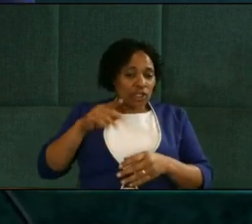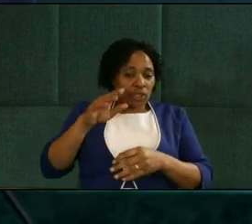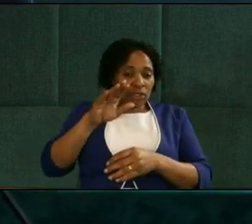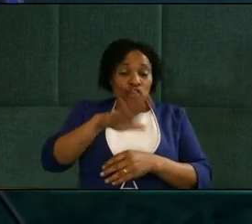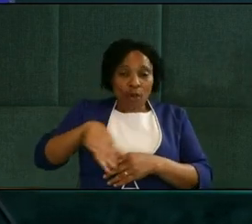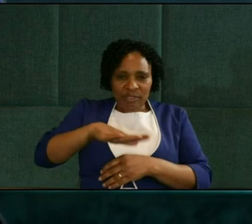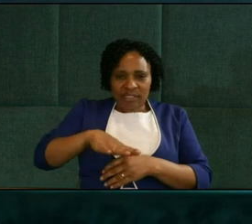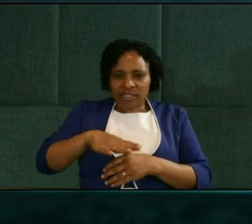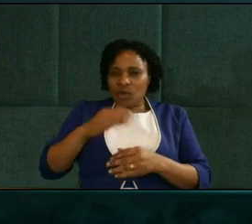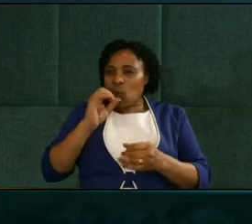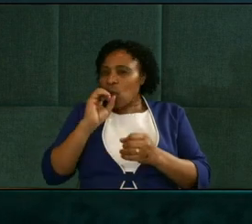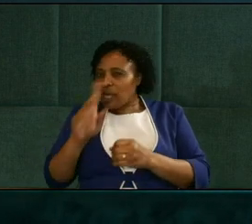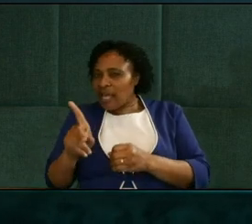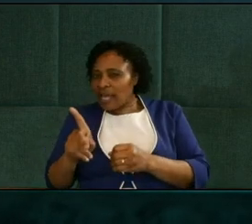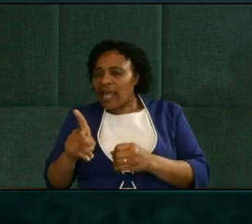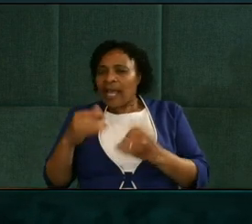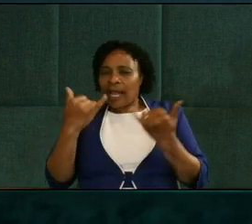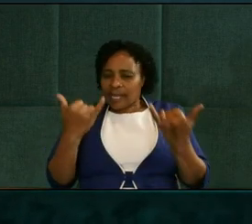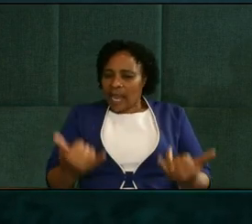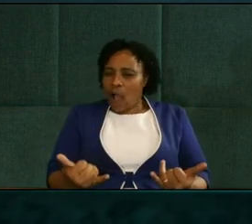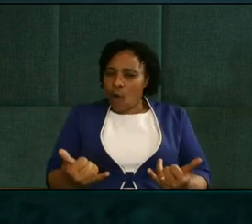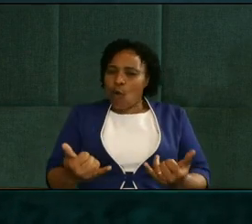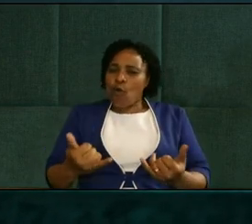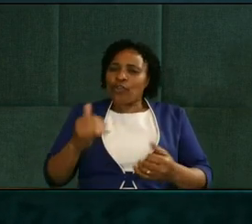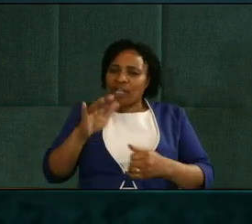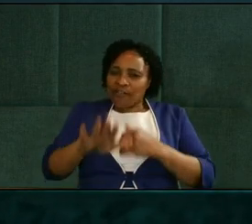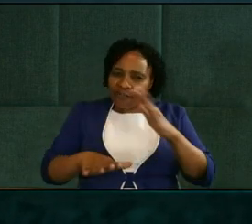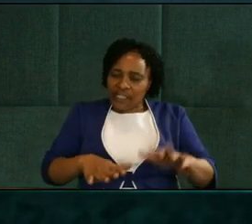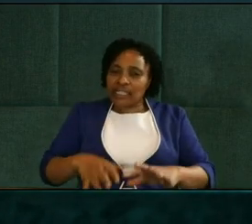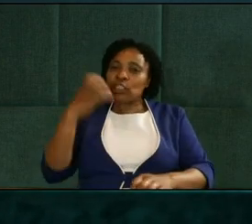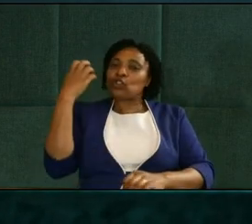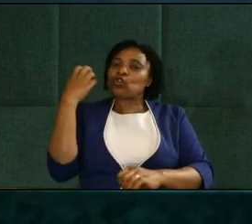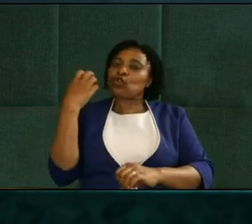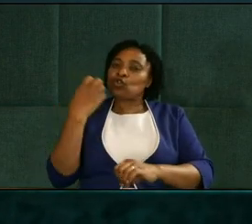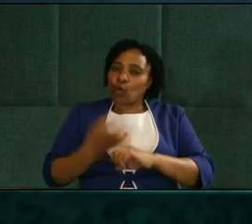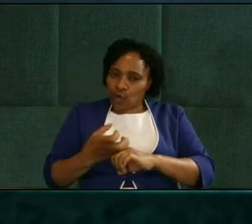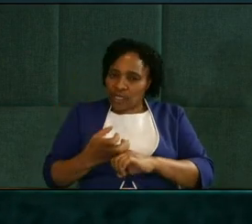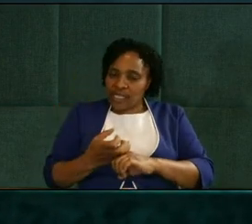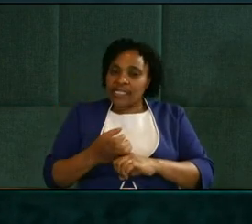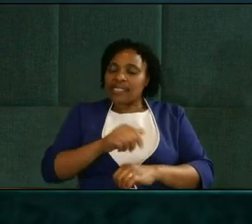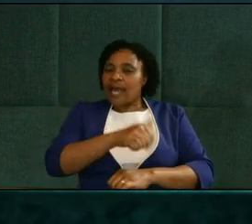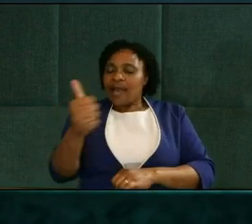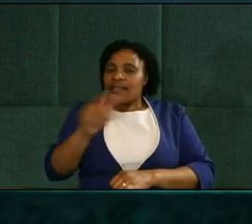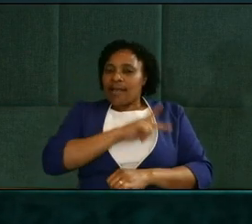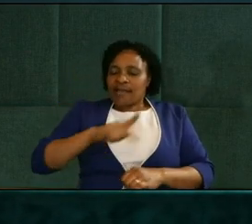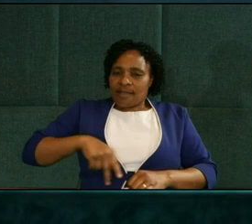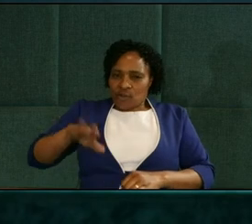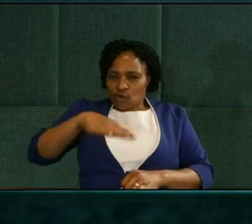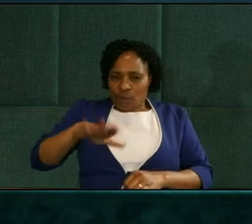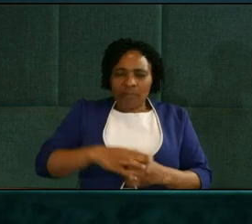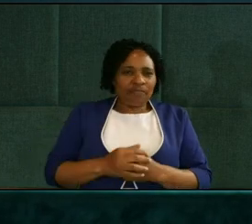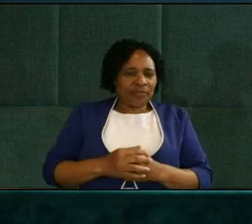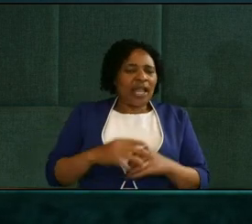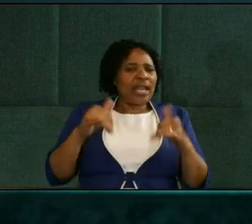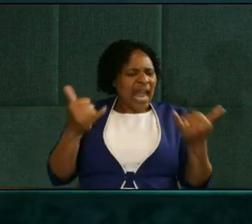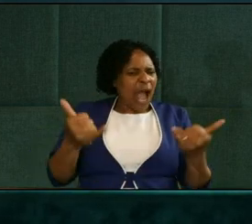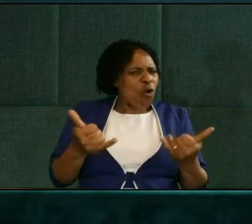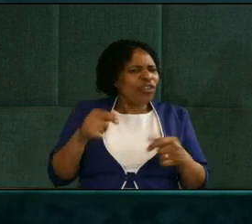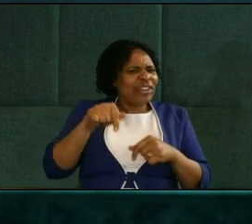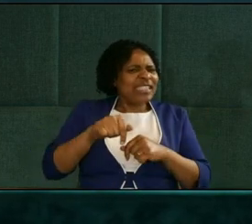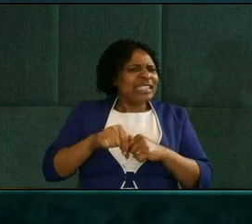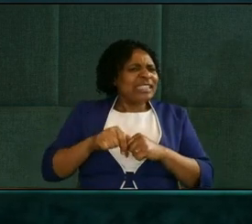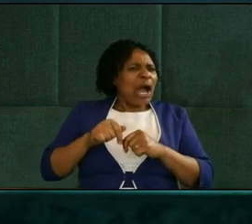the stone, which also is another kingdom. So it's five kingdoms in all. Hang on. This is a